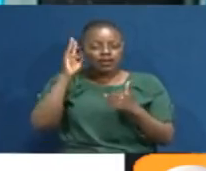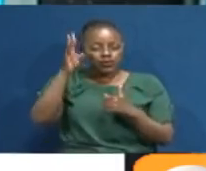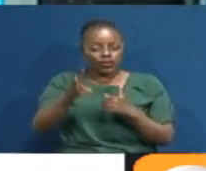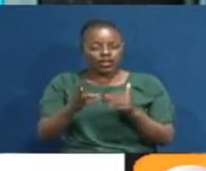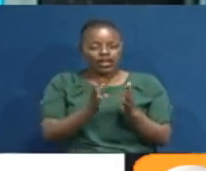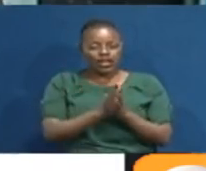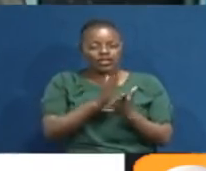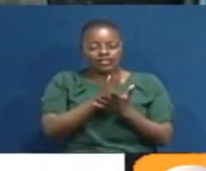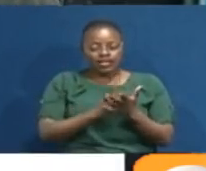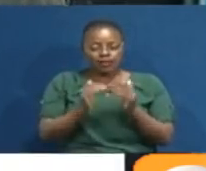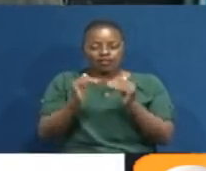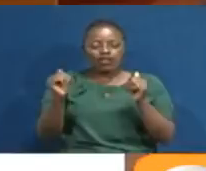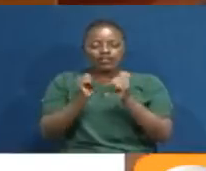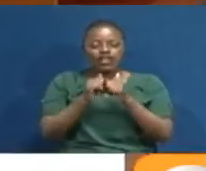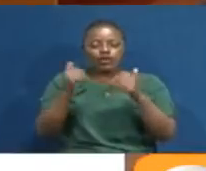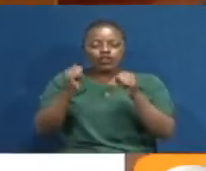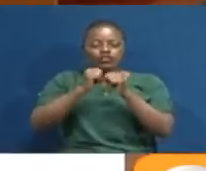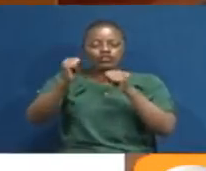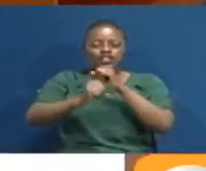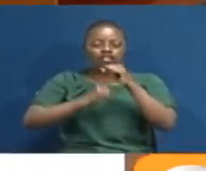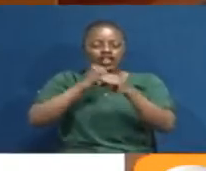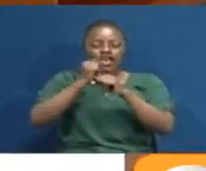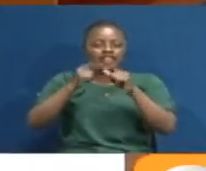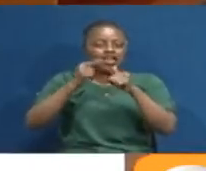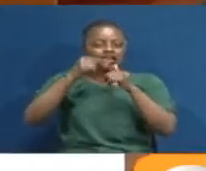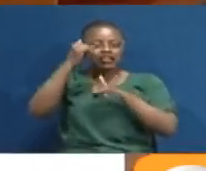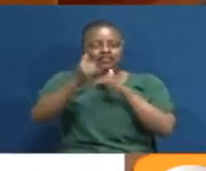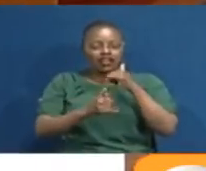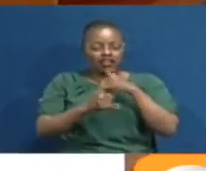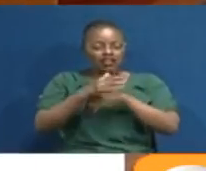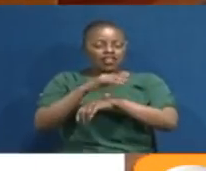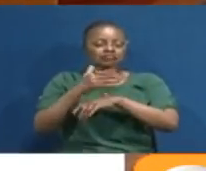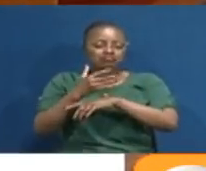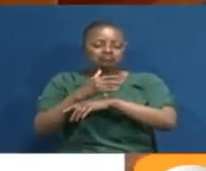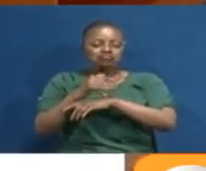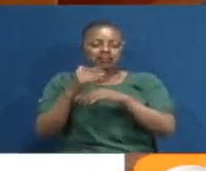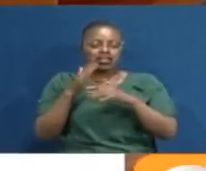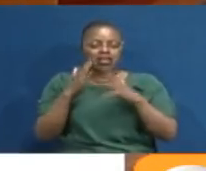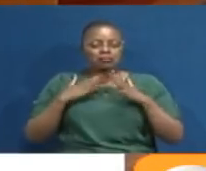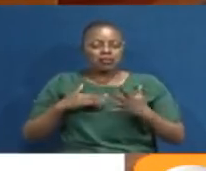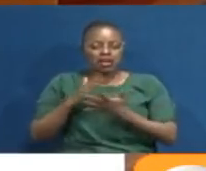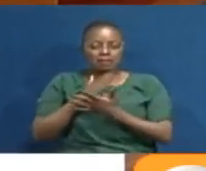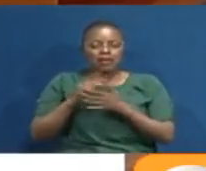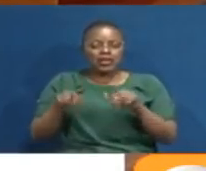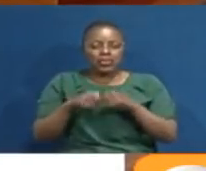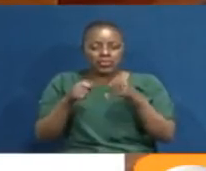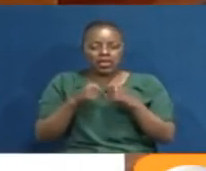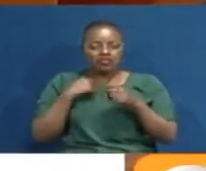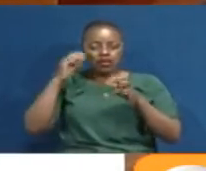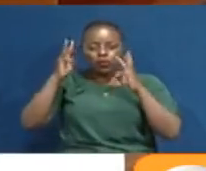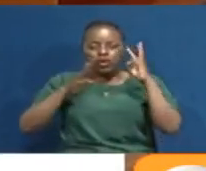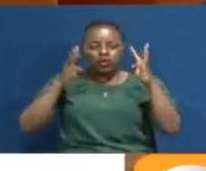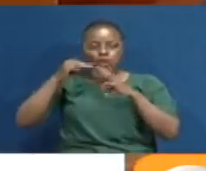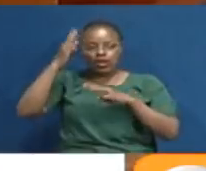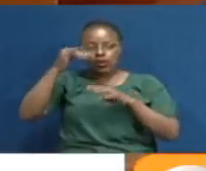organs at some stage. It takes 10 or 15 years, but eventually the organ damage will occur. Mm-hmm. And the reason why we're worried about